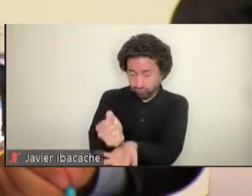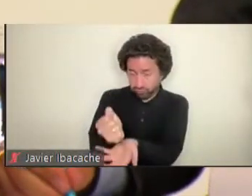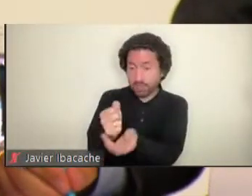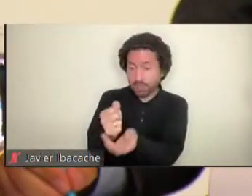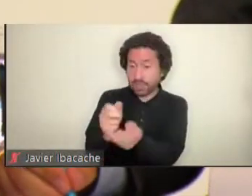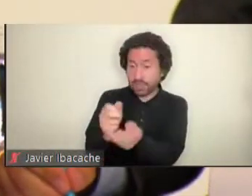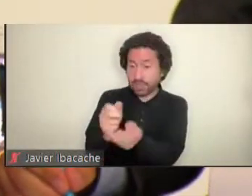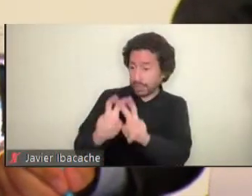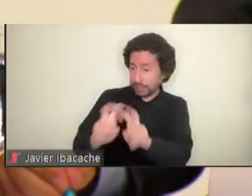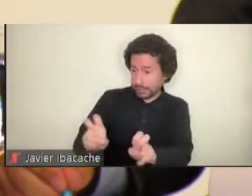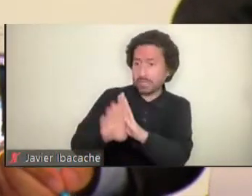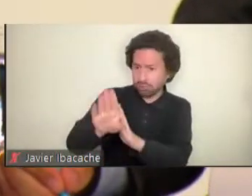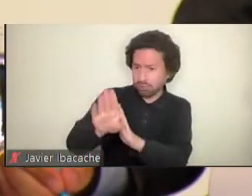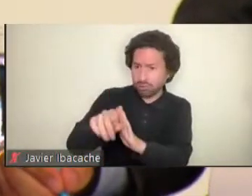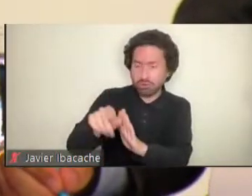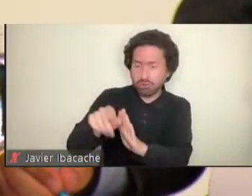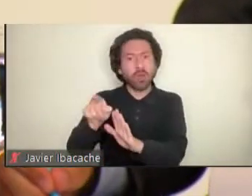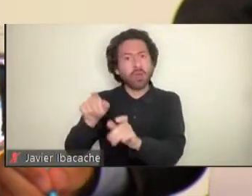investment in